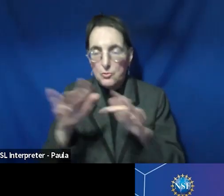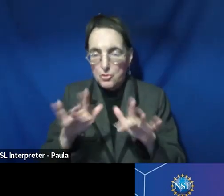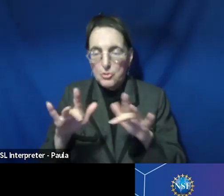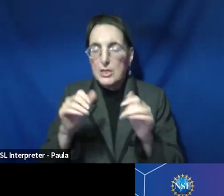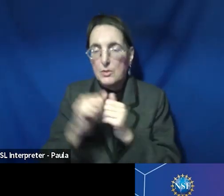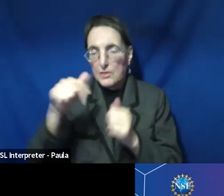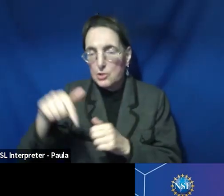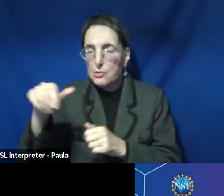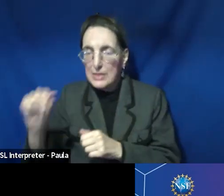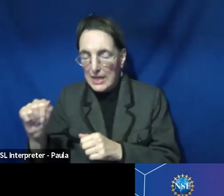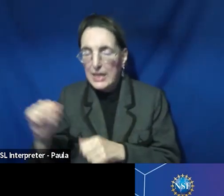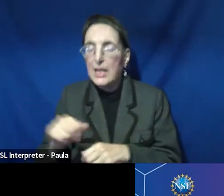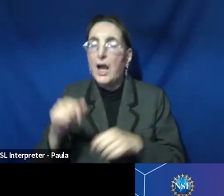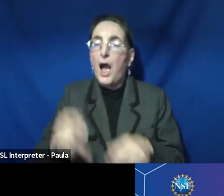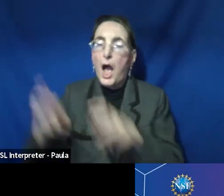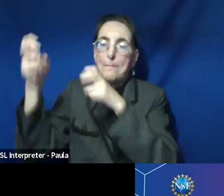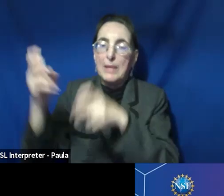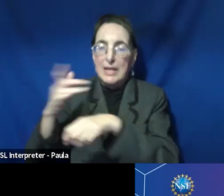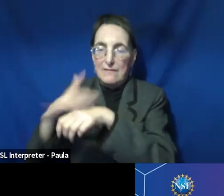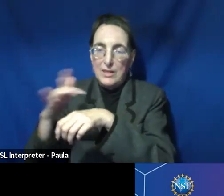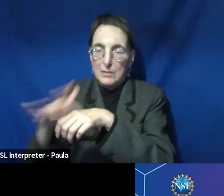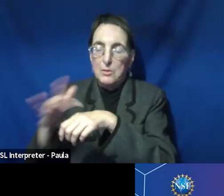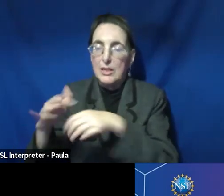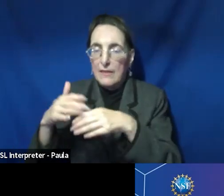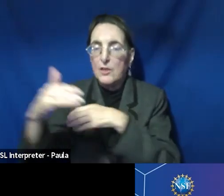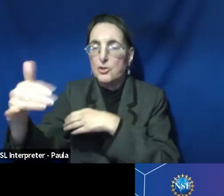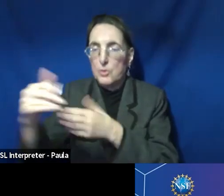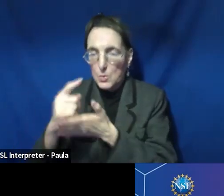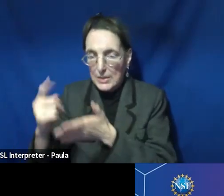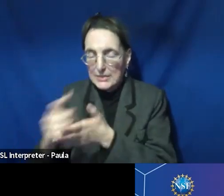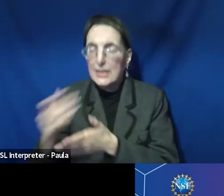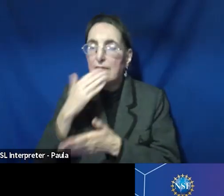as that's up there. So again, thank you so much for joining us